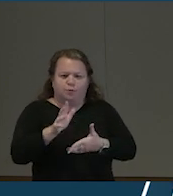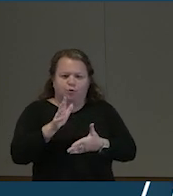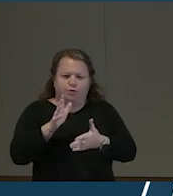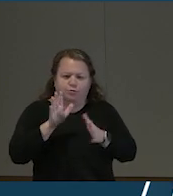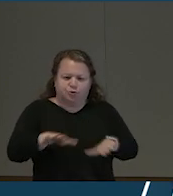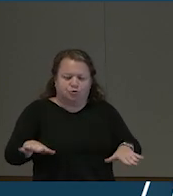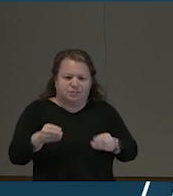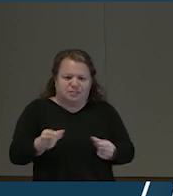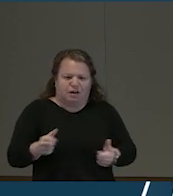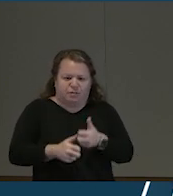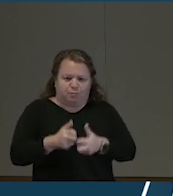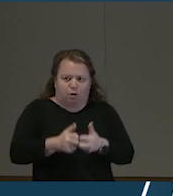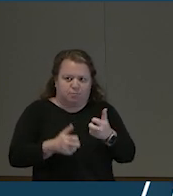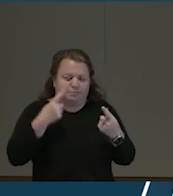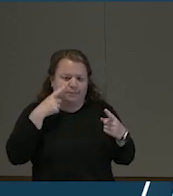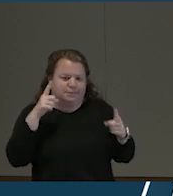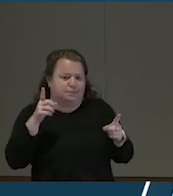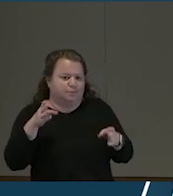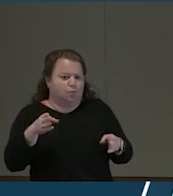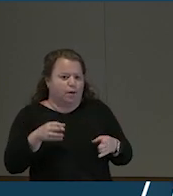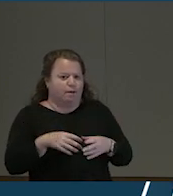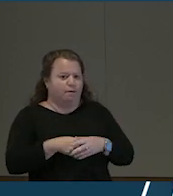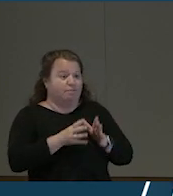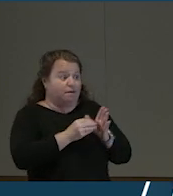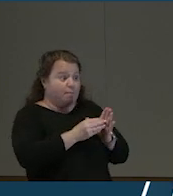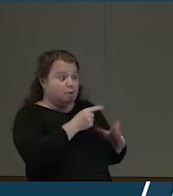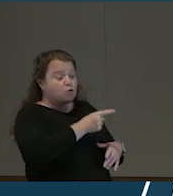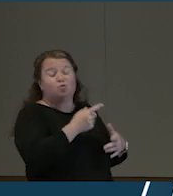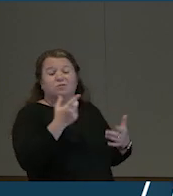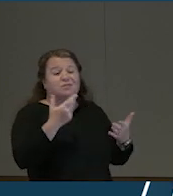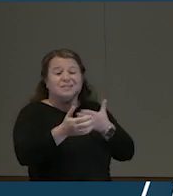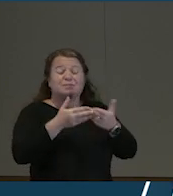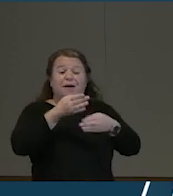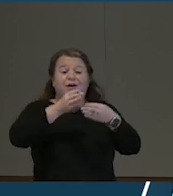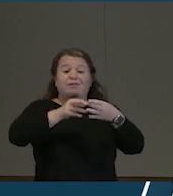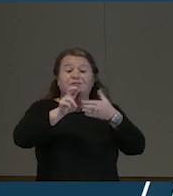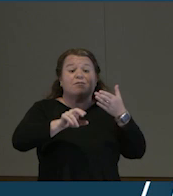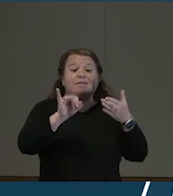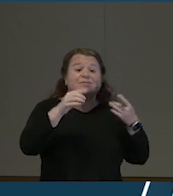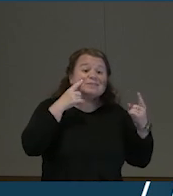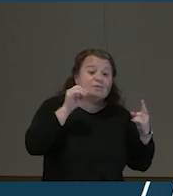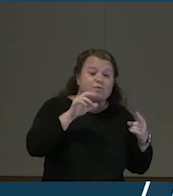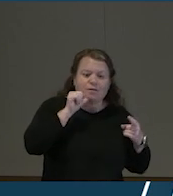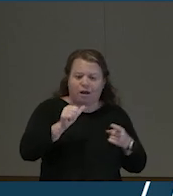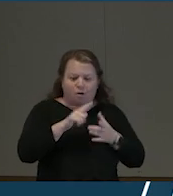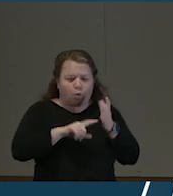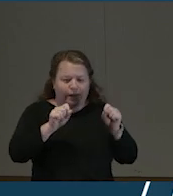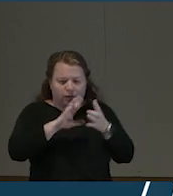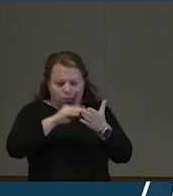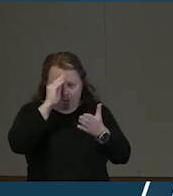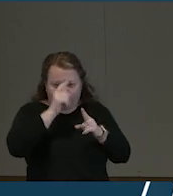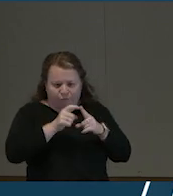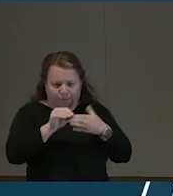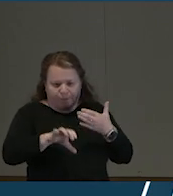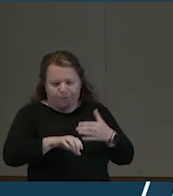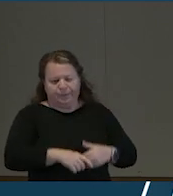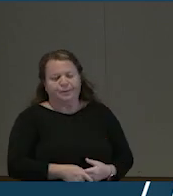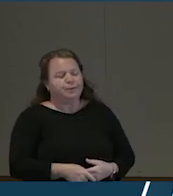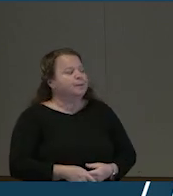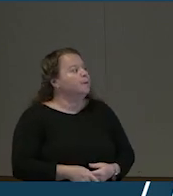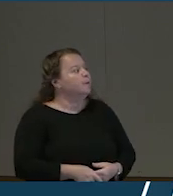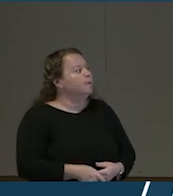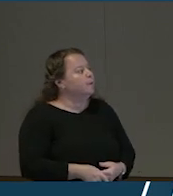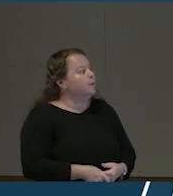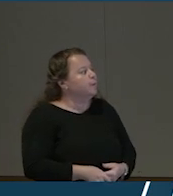their problems in a successful way? And regardless of the end result, whether it's successful or not, what can be learned from the outcome?